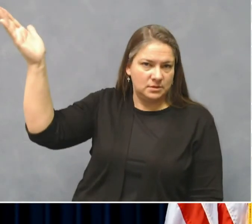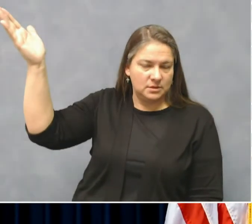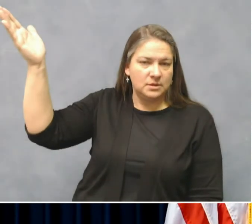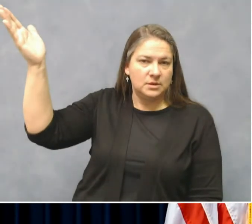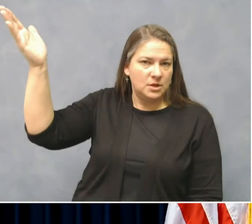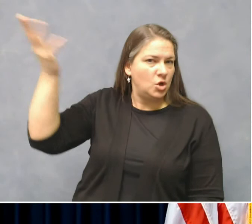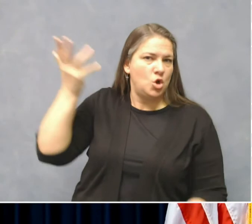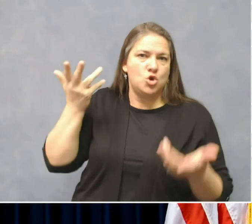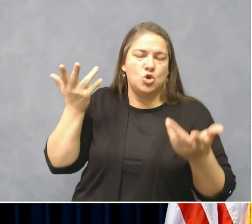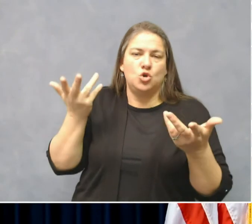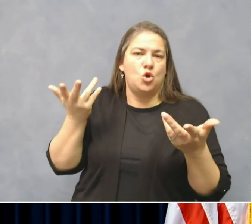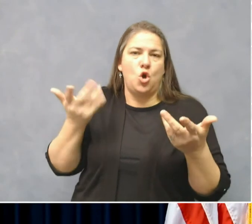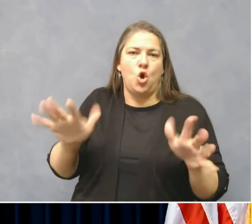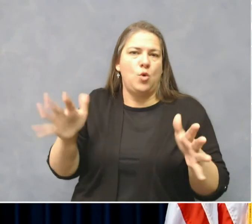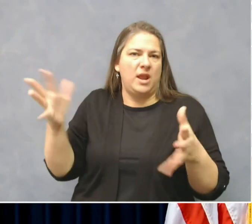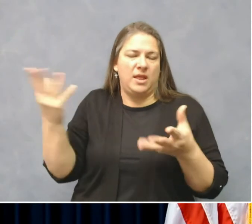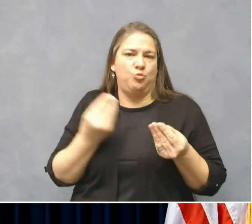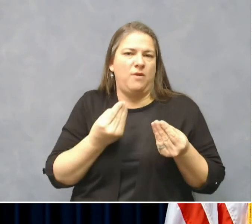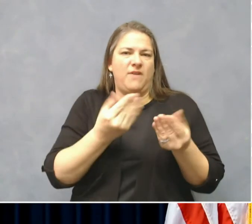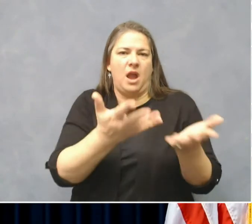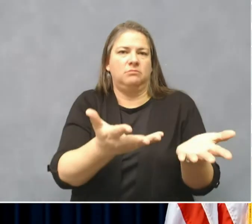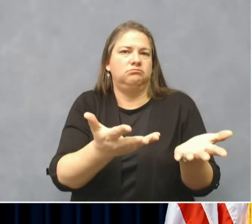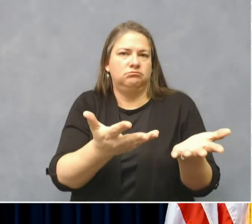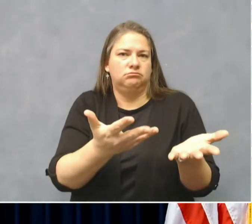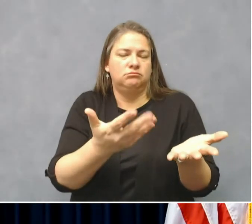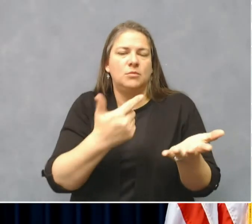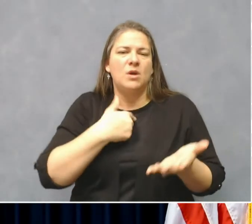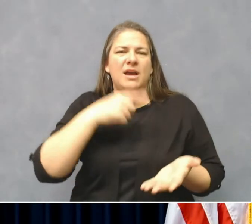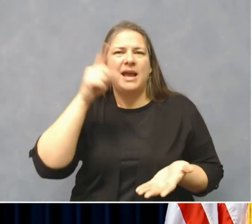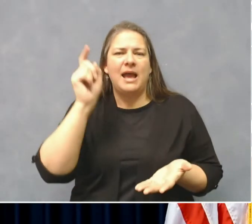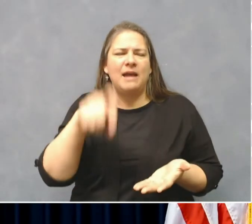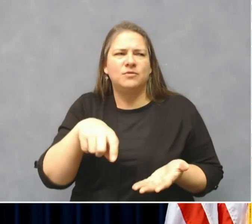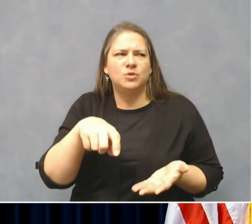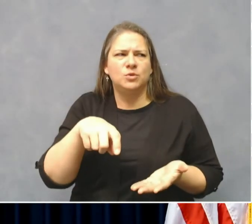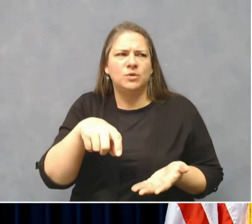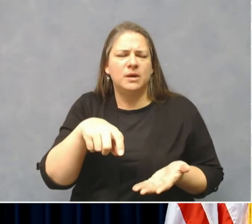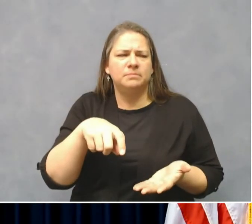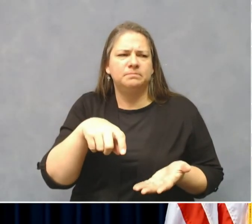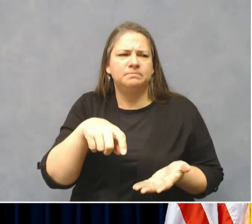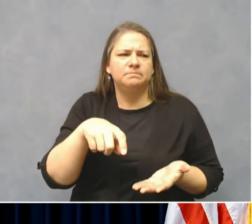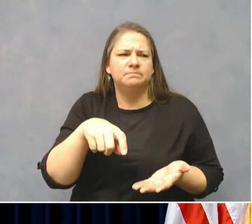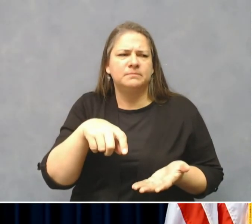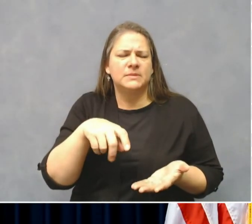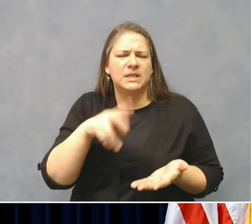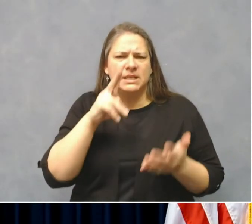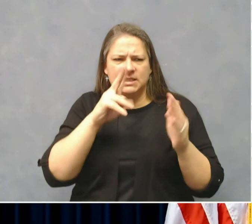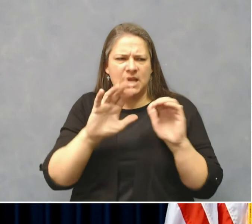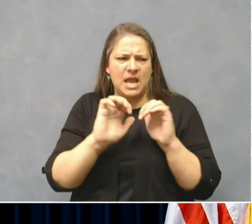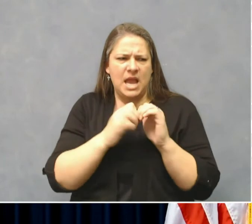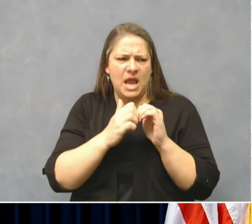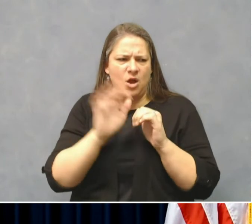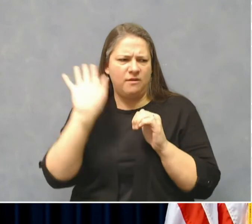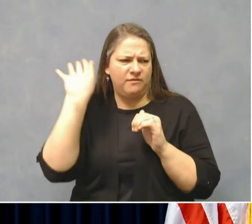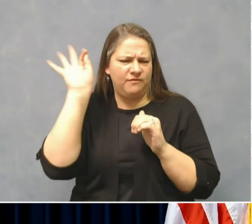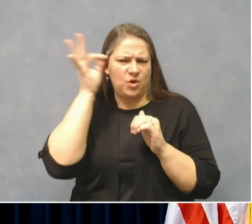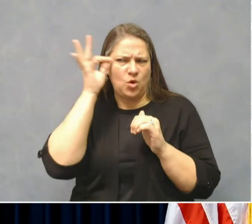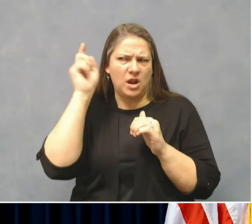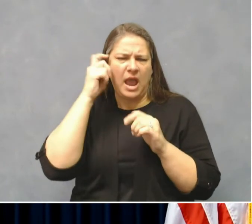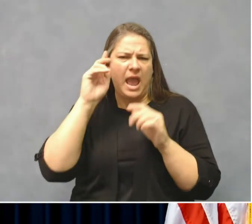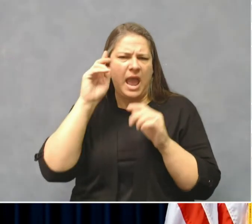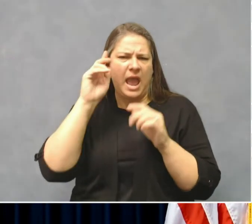been provided. We'd have to look at how exactly the federal government allocated